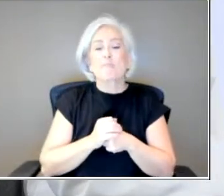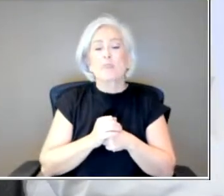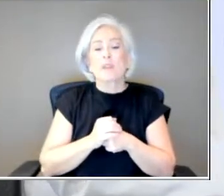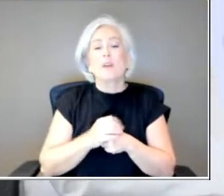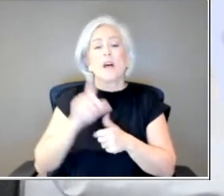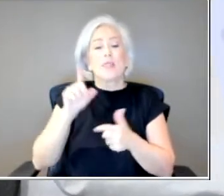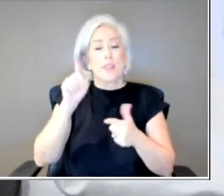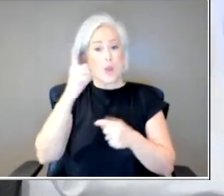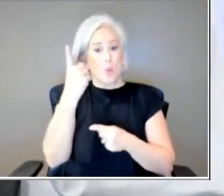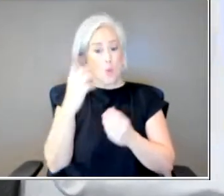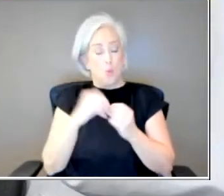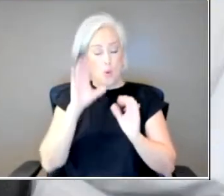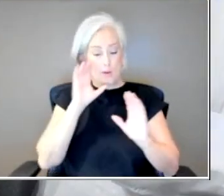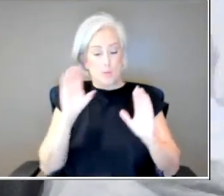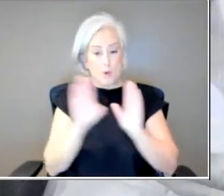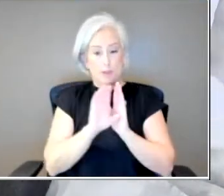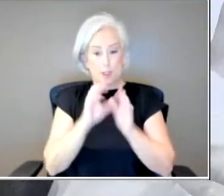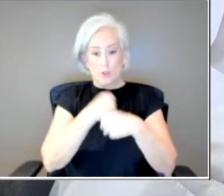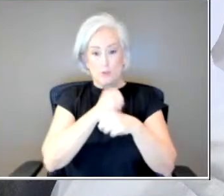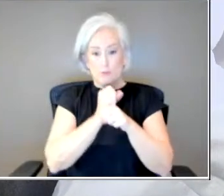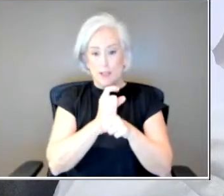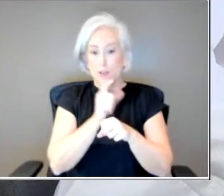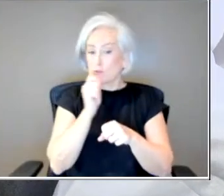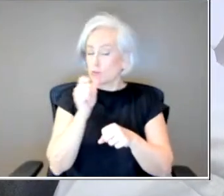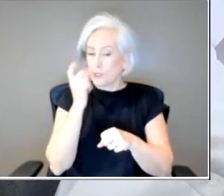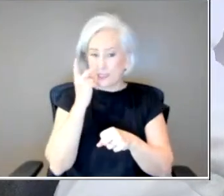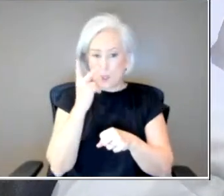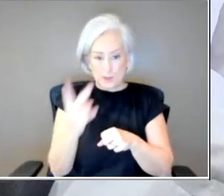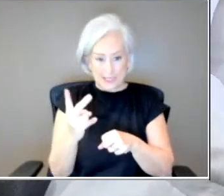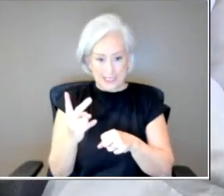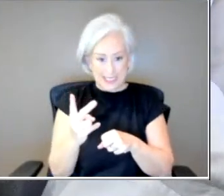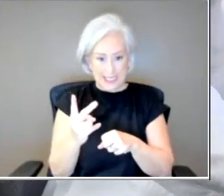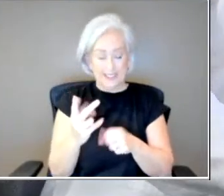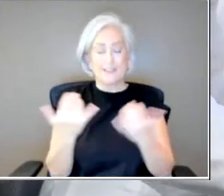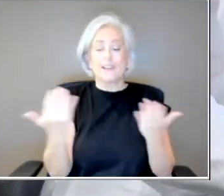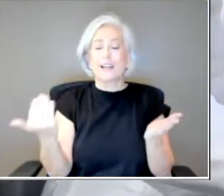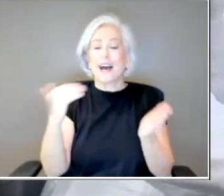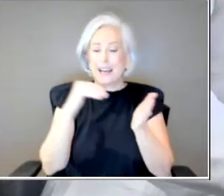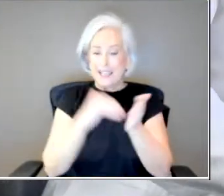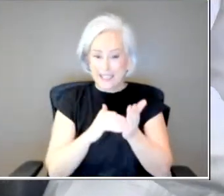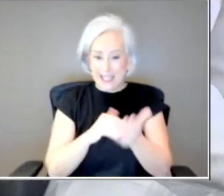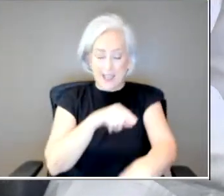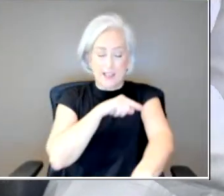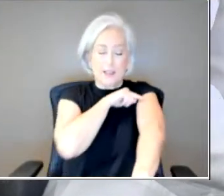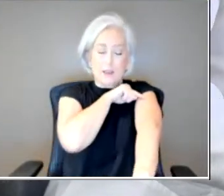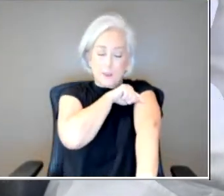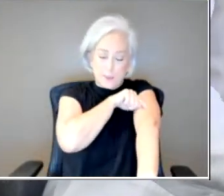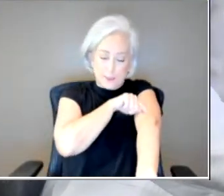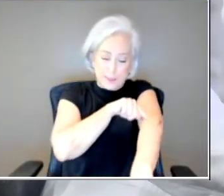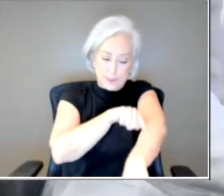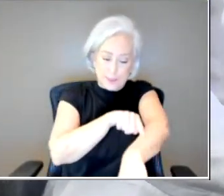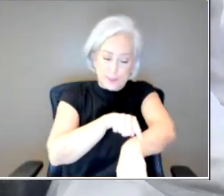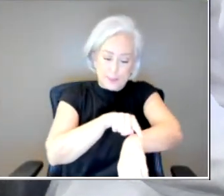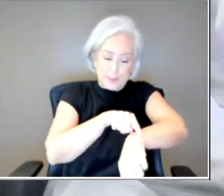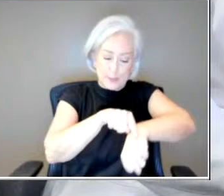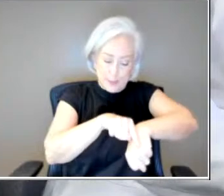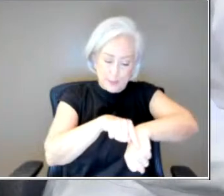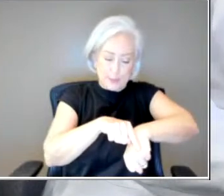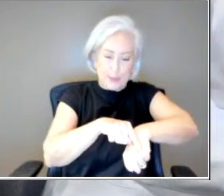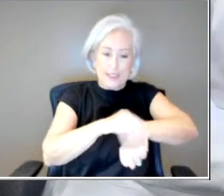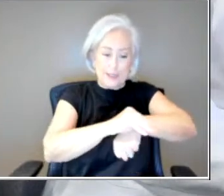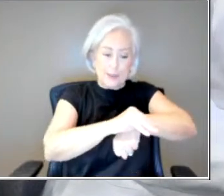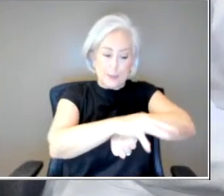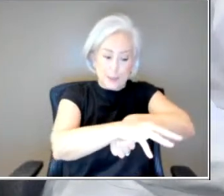that anymore. And that's what you'll see here. So we are back through this base catheter looking at the whole leg, and where we saw that puff of smoke, that cloudy appearance here on the